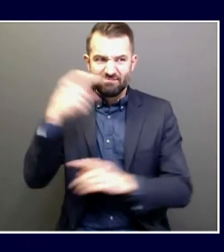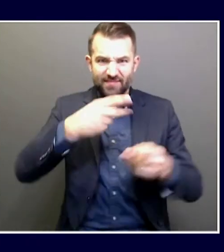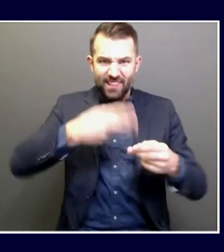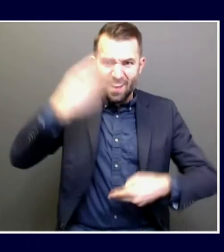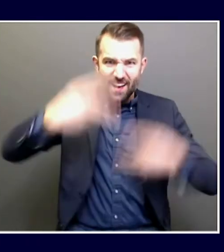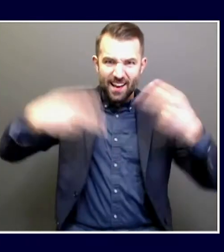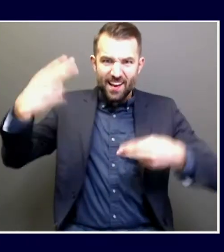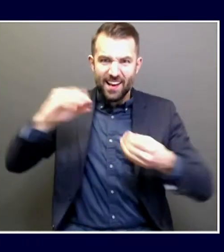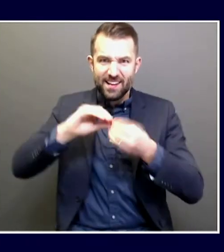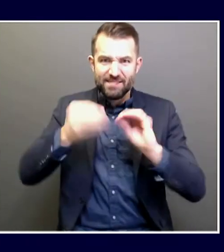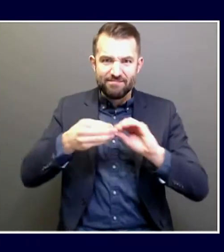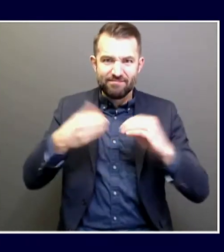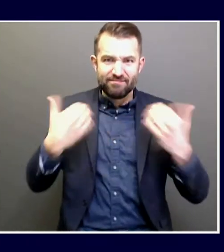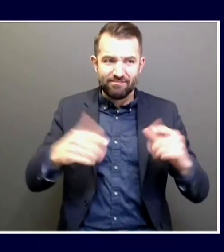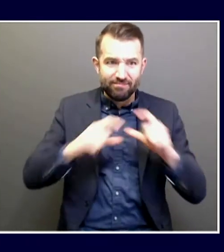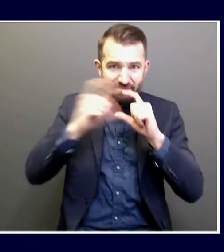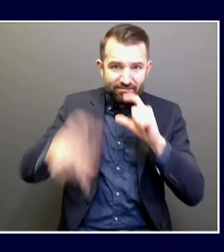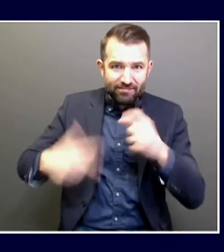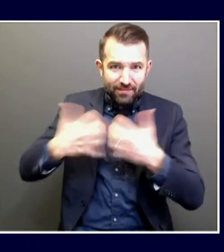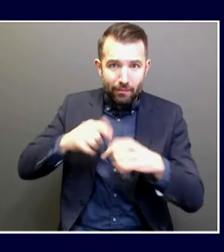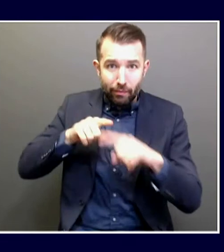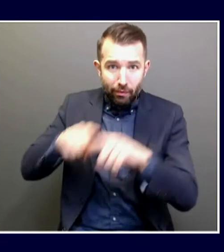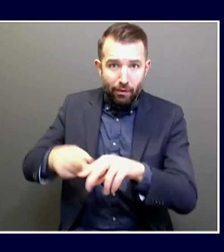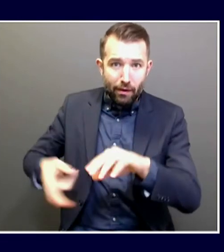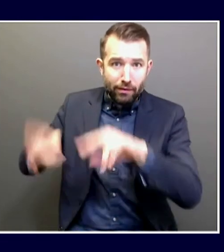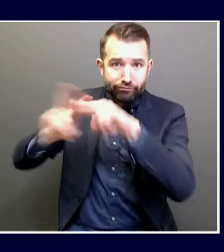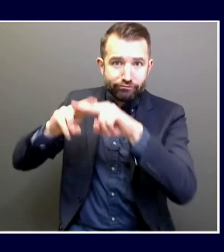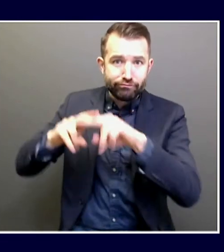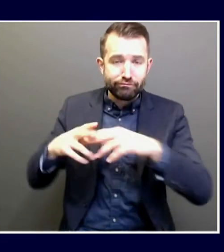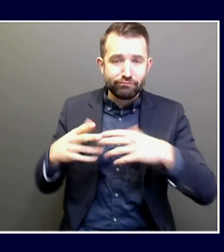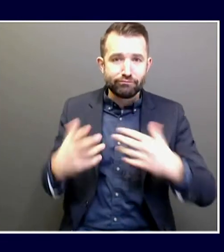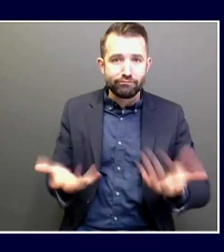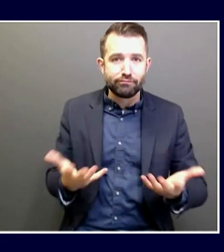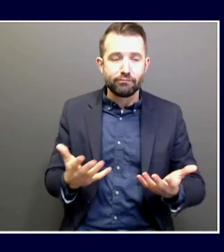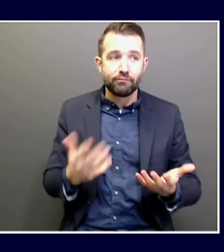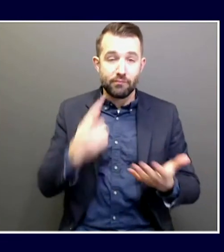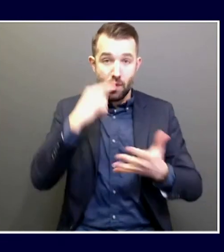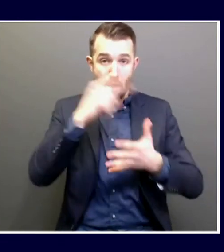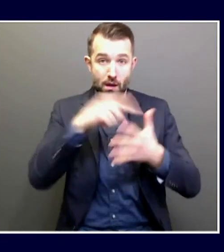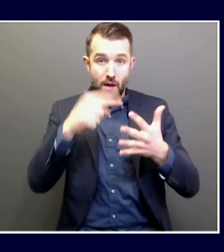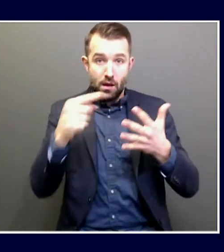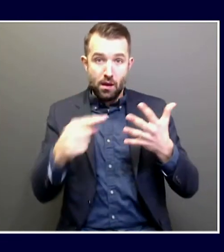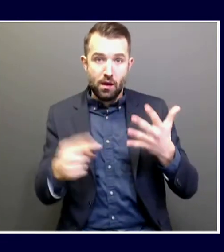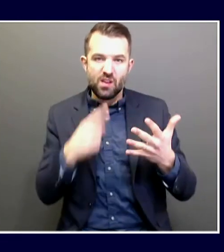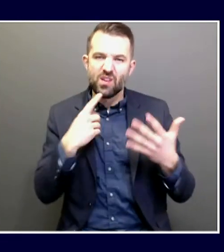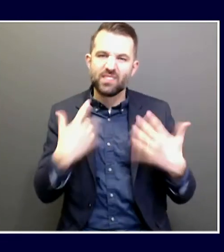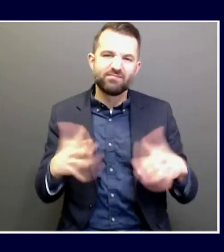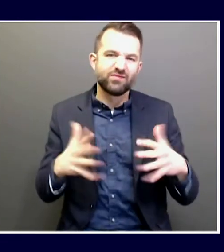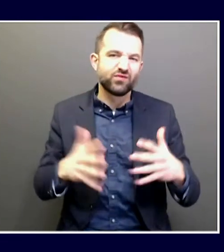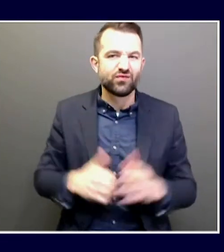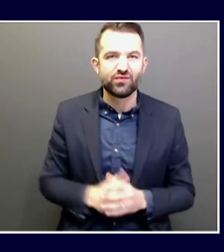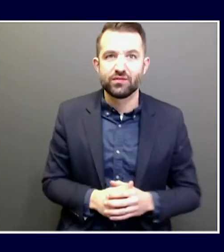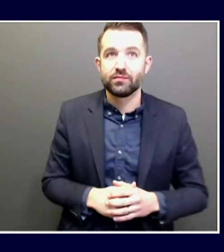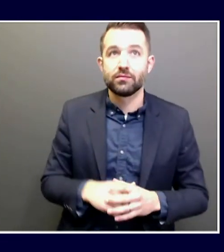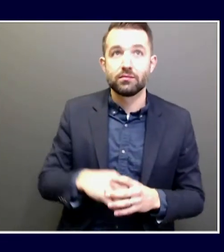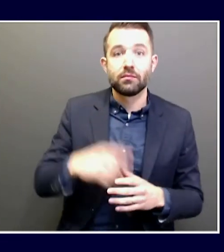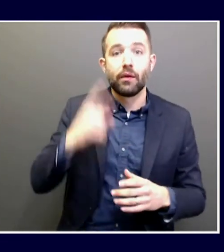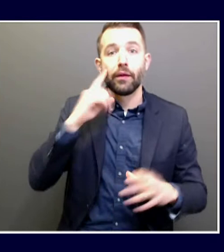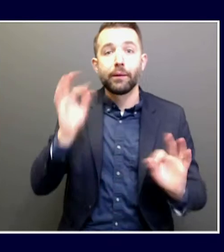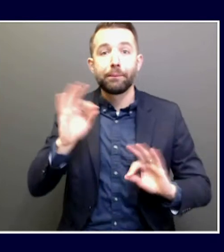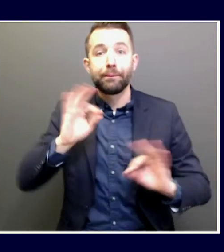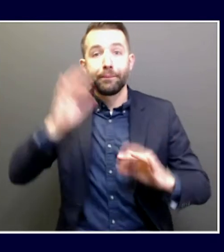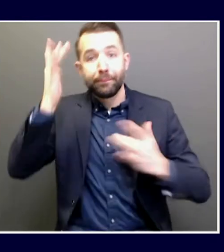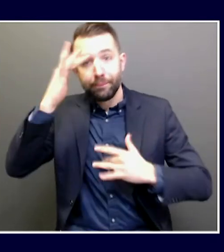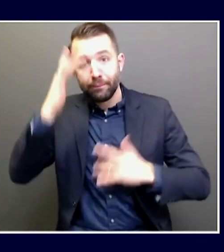can cause immense strain if it spreads more easily. That's what's happening with Omicron. Even if Omicron